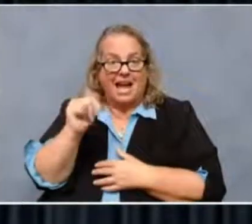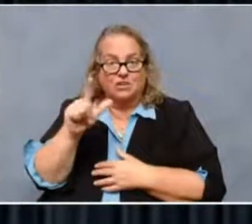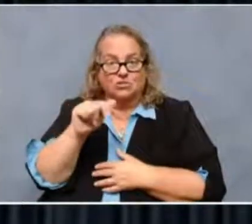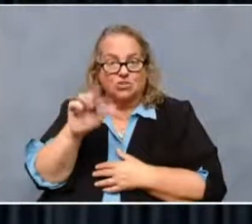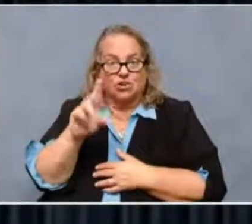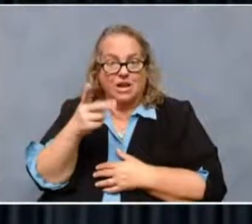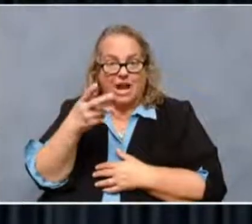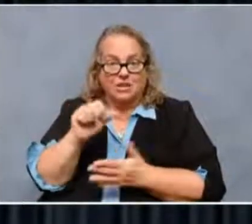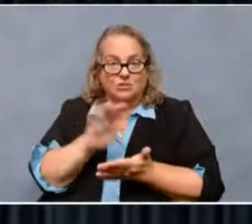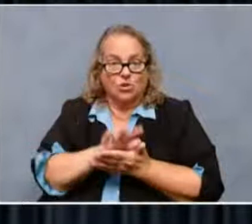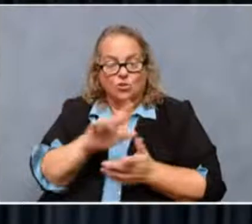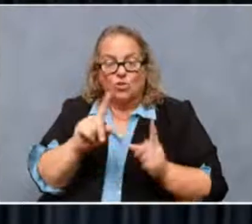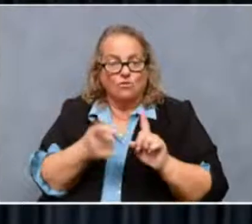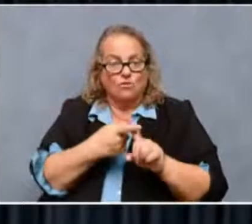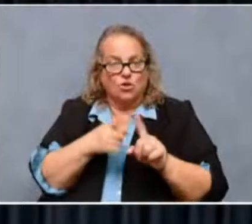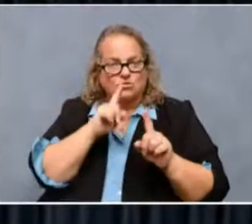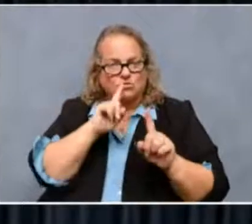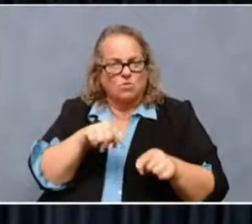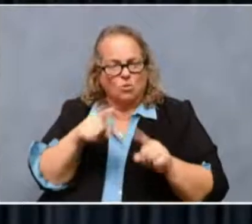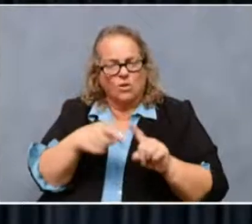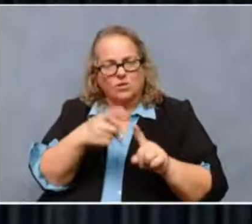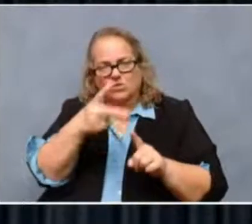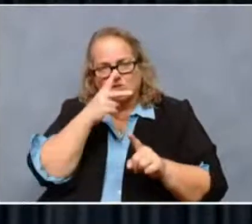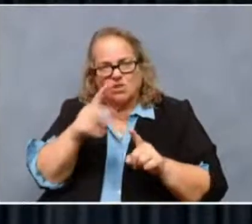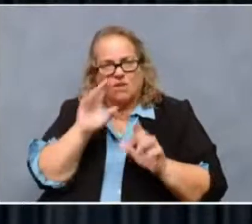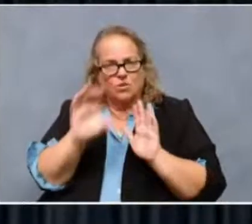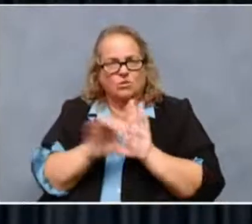saw the photos that emerged on social media from that.